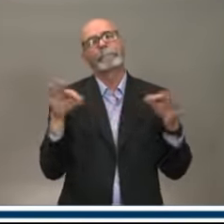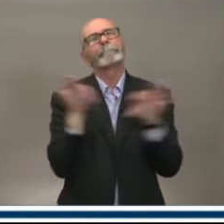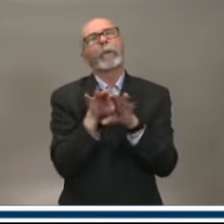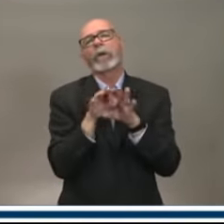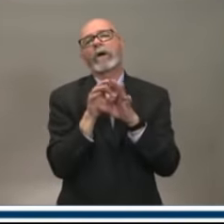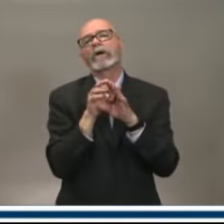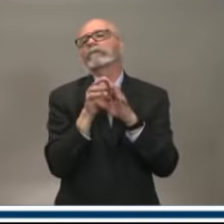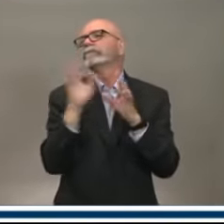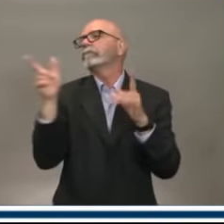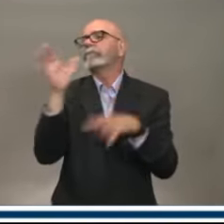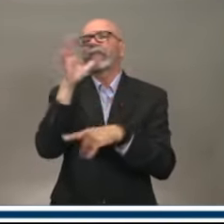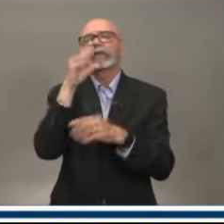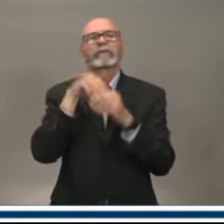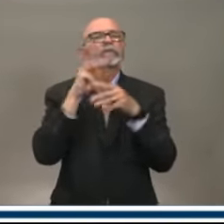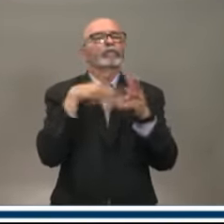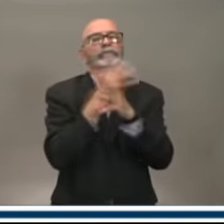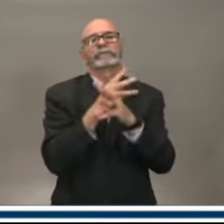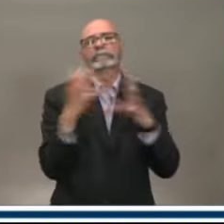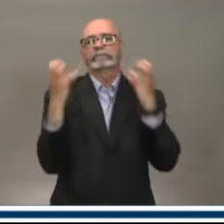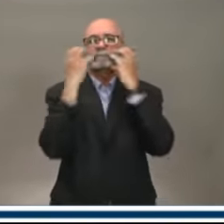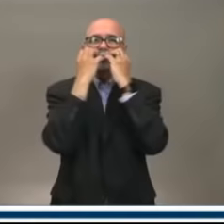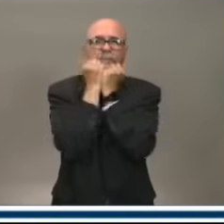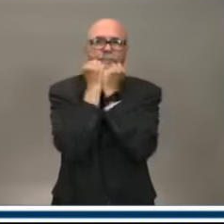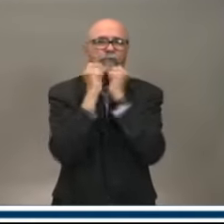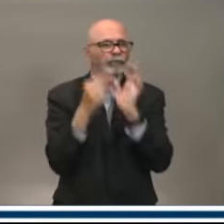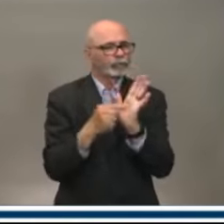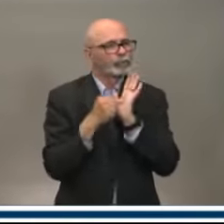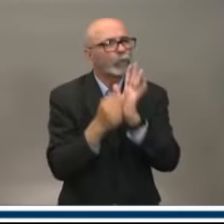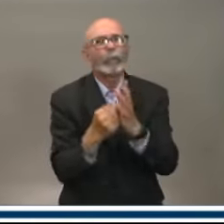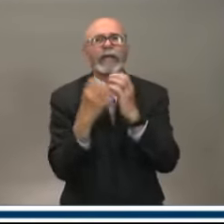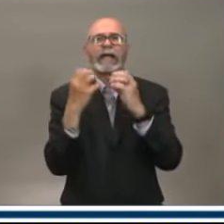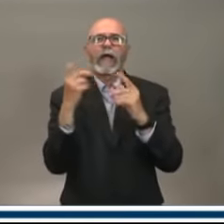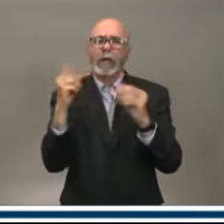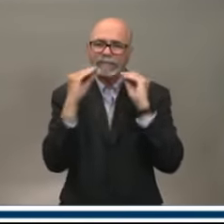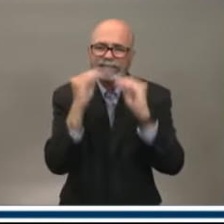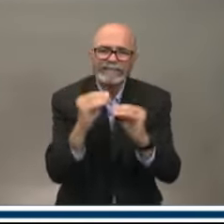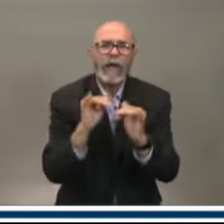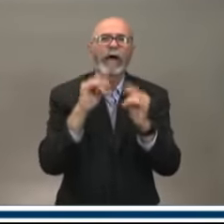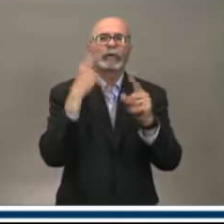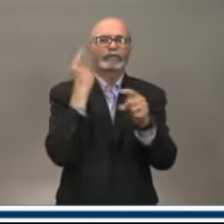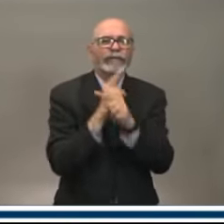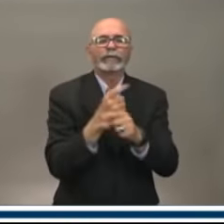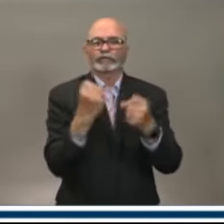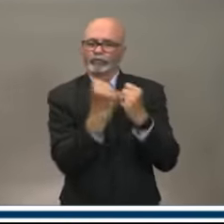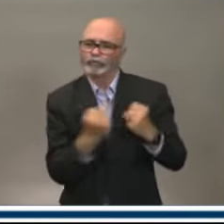show us the way, and they give us strength. Let's honor them this